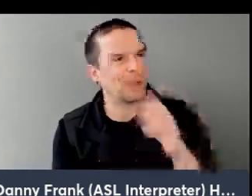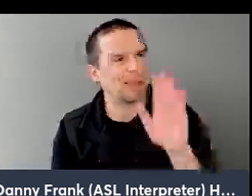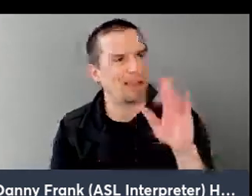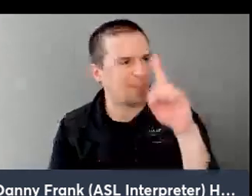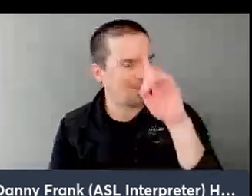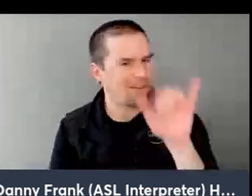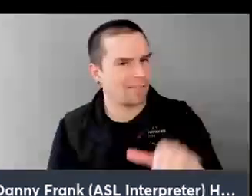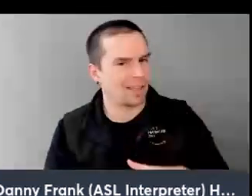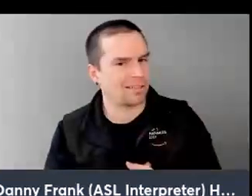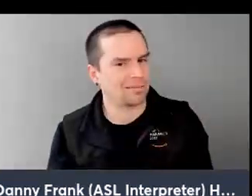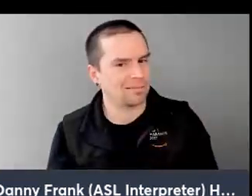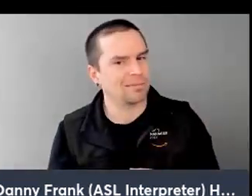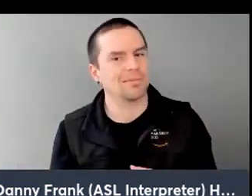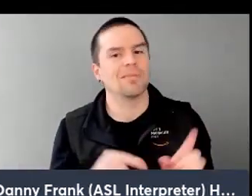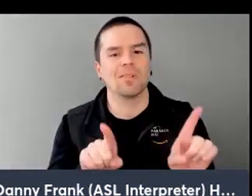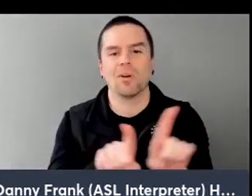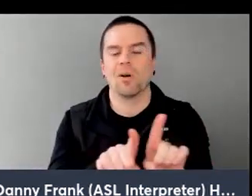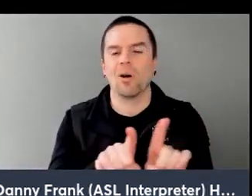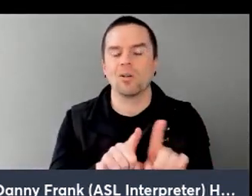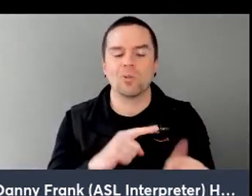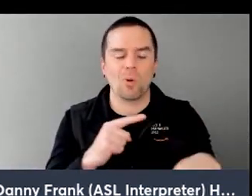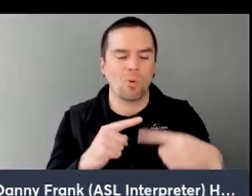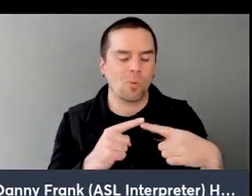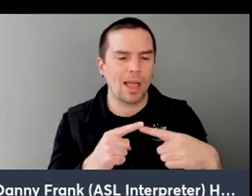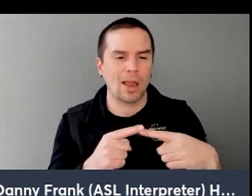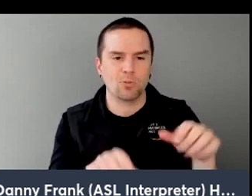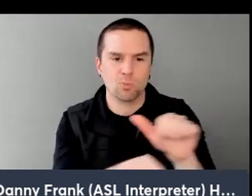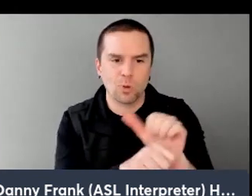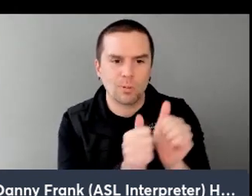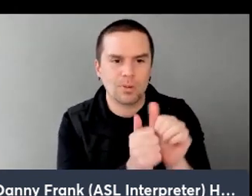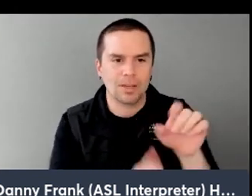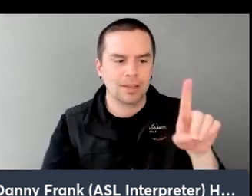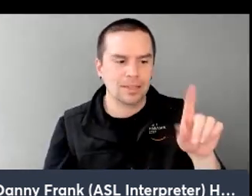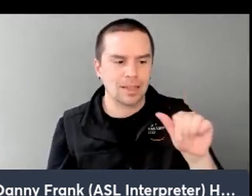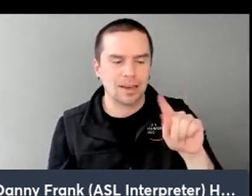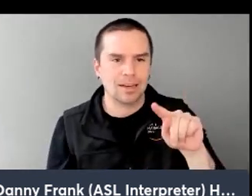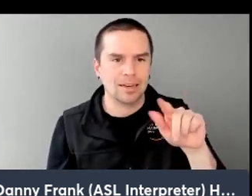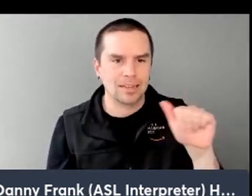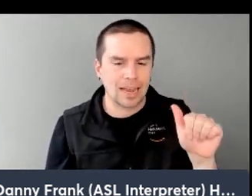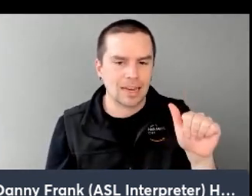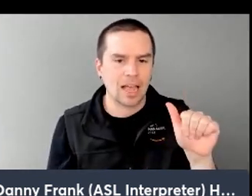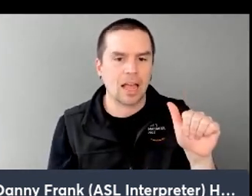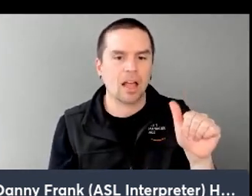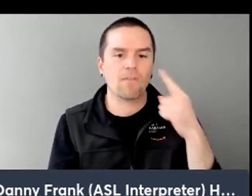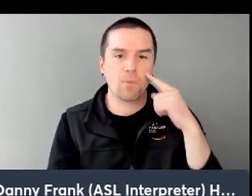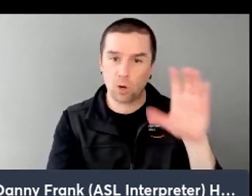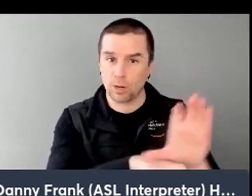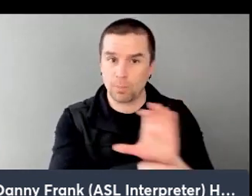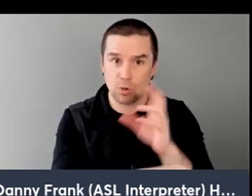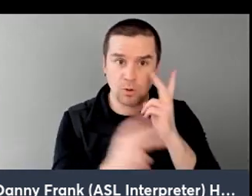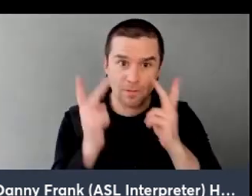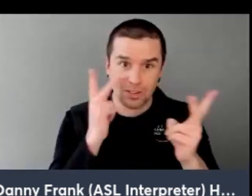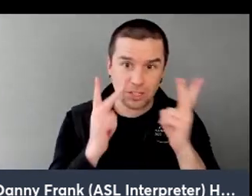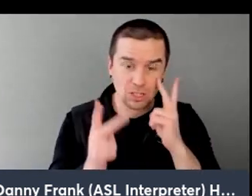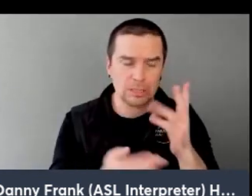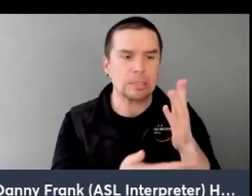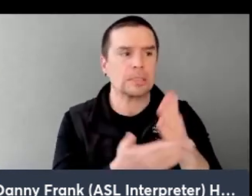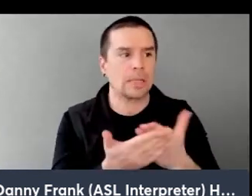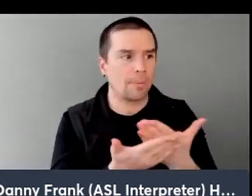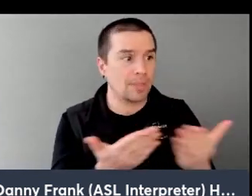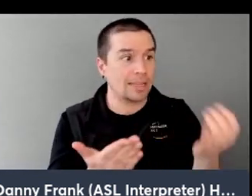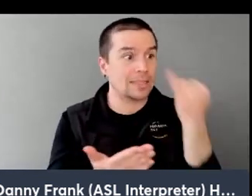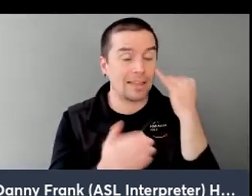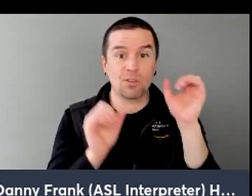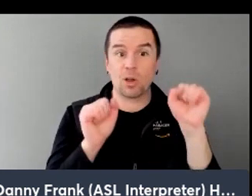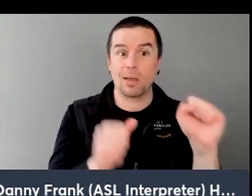I'm sure when dealing with data for computer vision models, some of these things, even if you can go get that data set, it's going to be